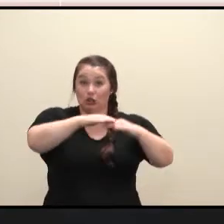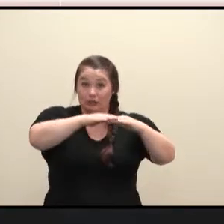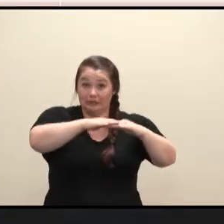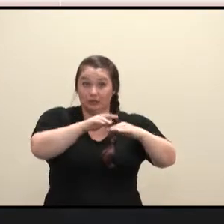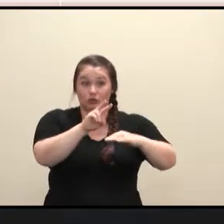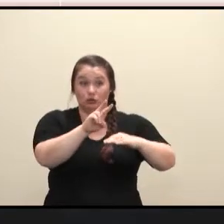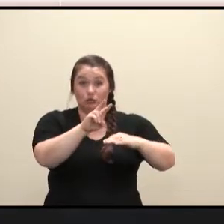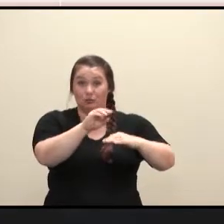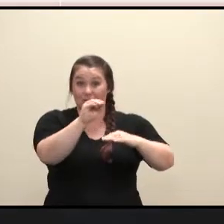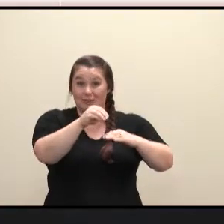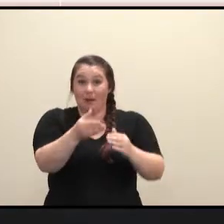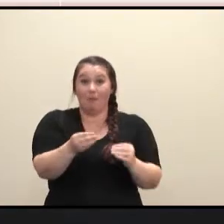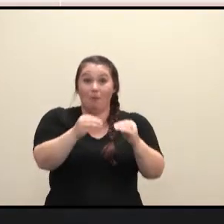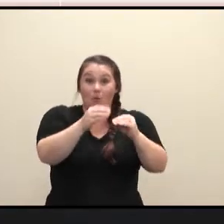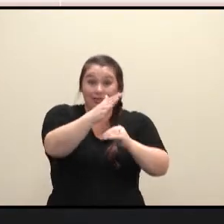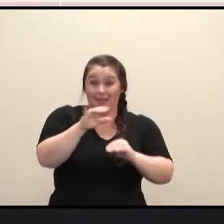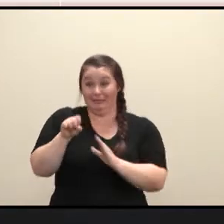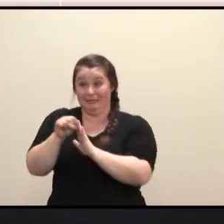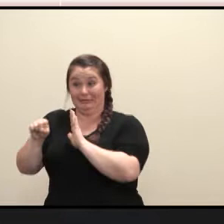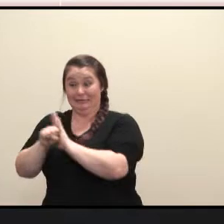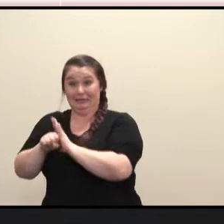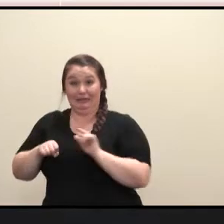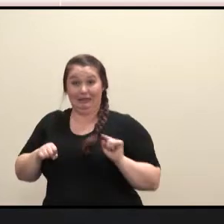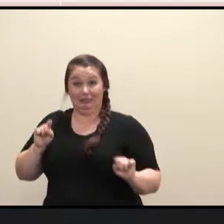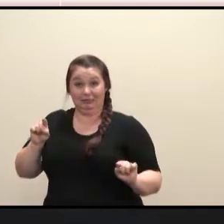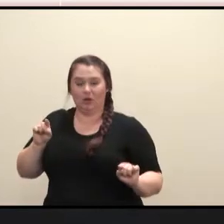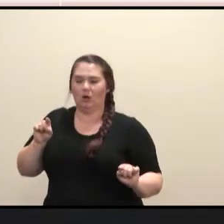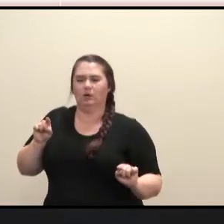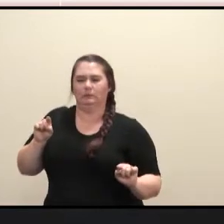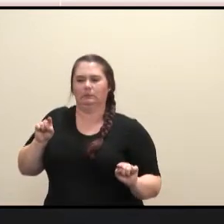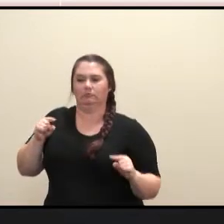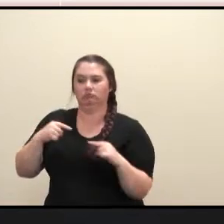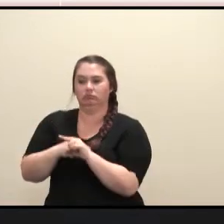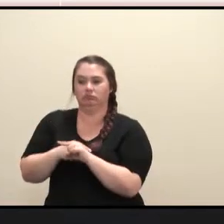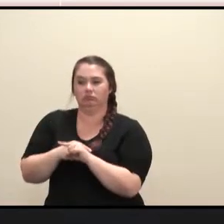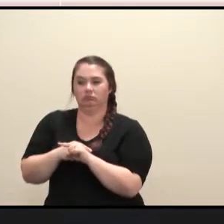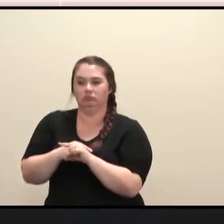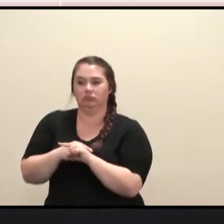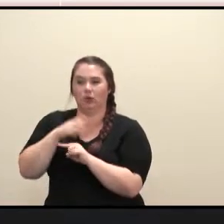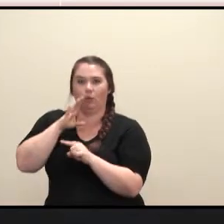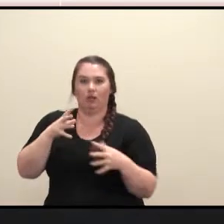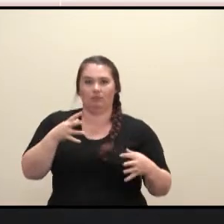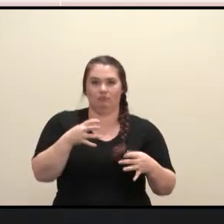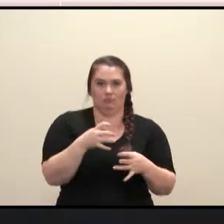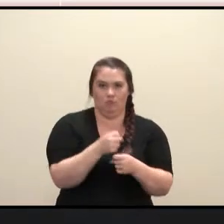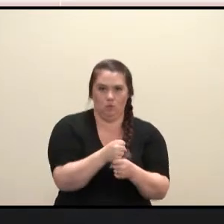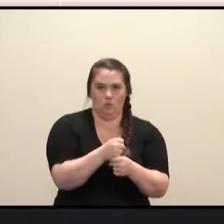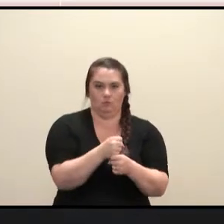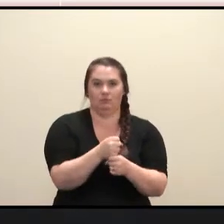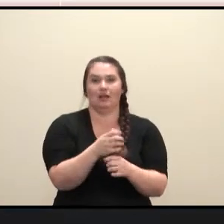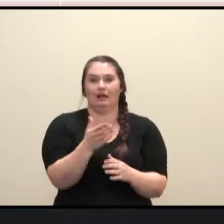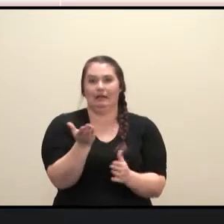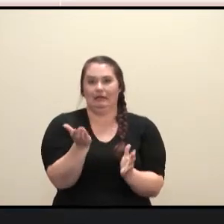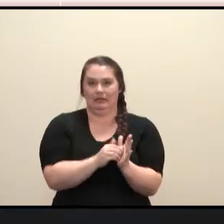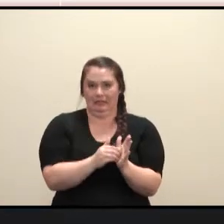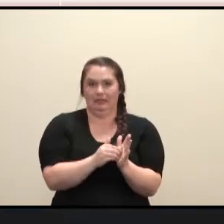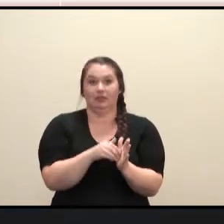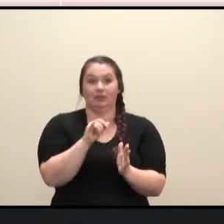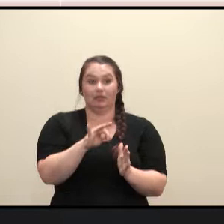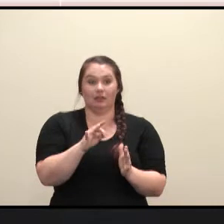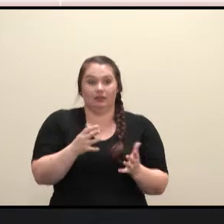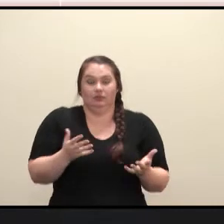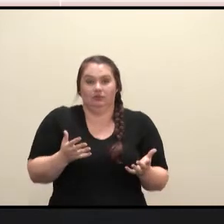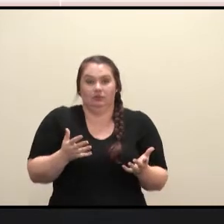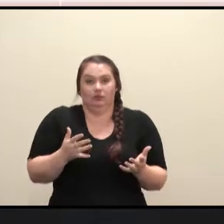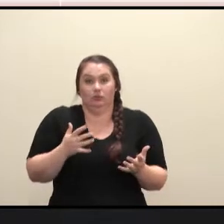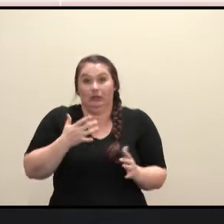2.5% more than the state increased, then you have a second compression. If we're less, then we don't have a further compression. But